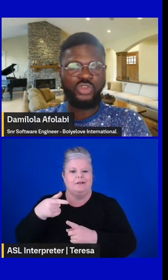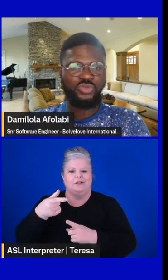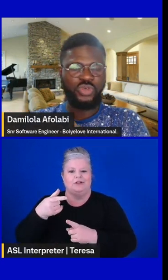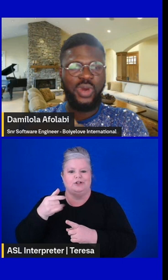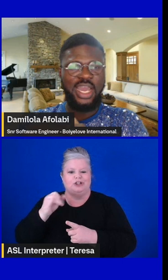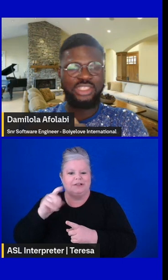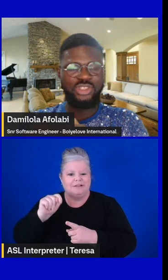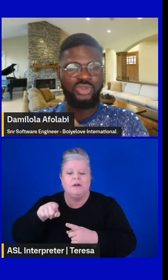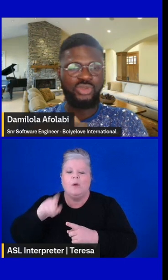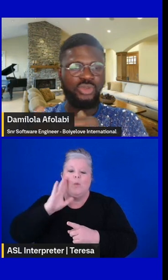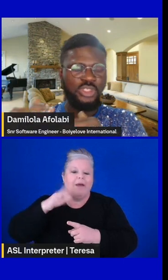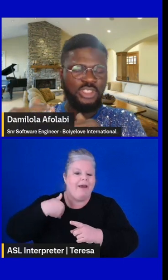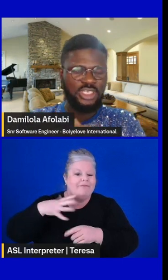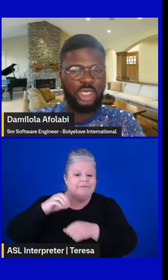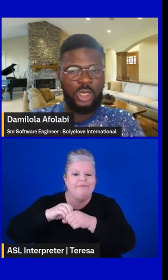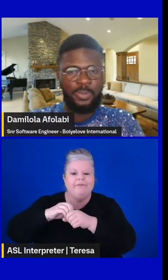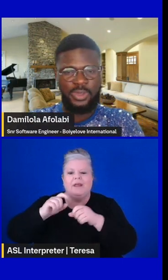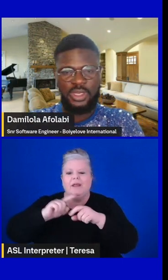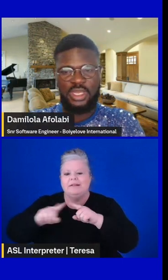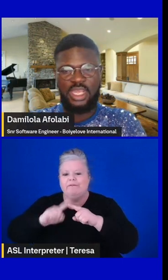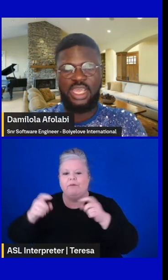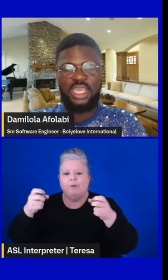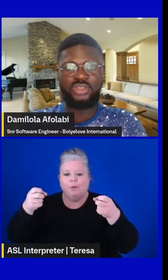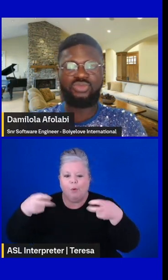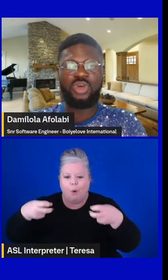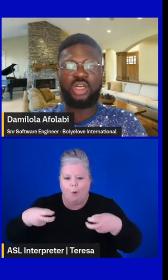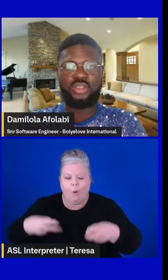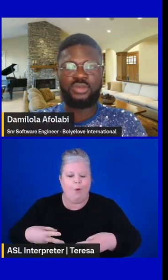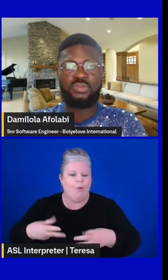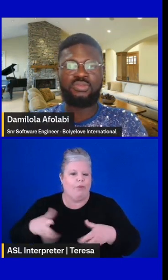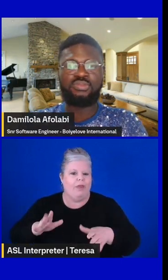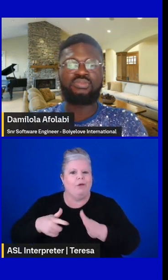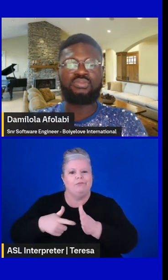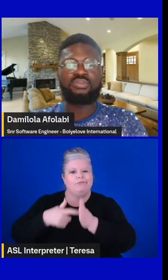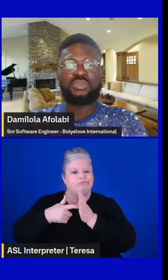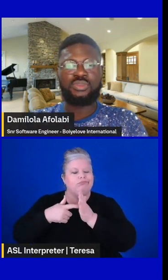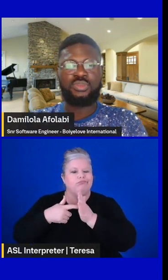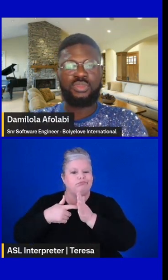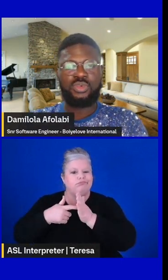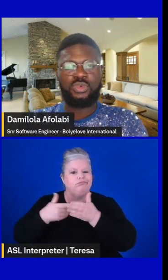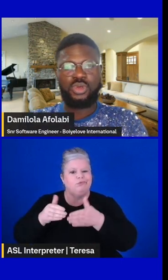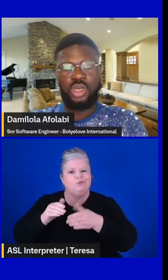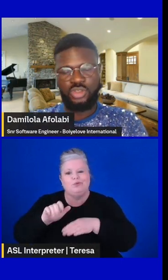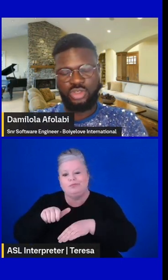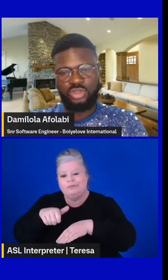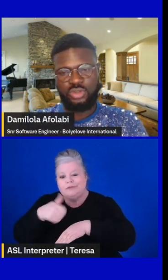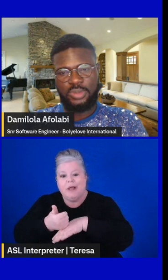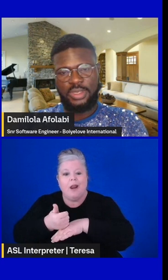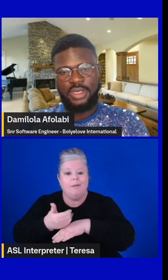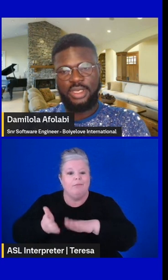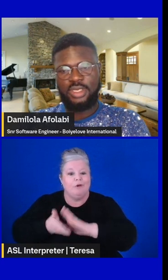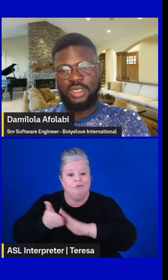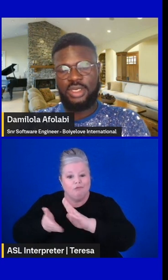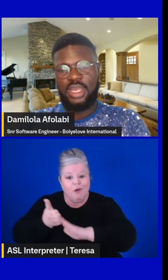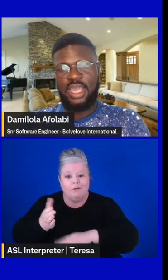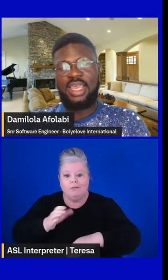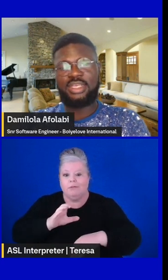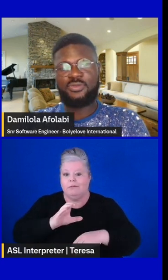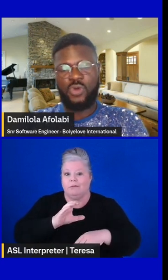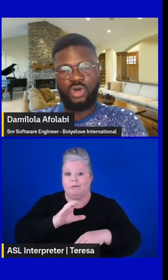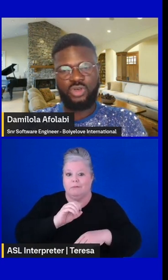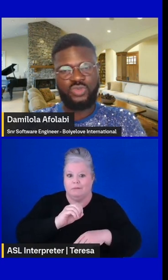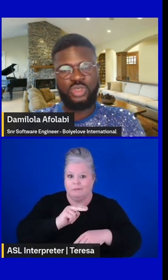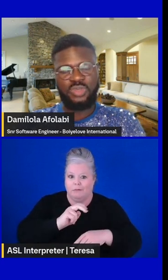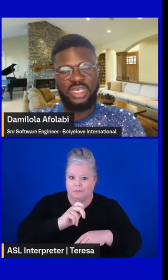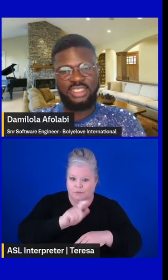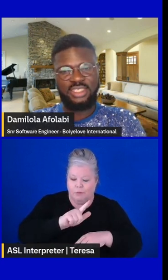code required to set up and run Consul